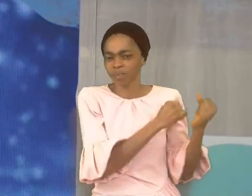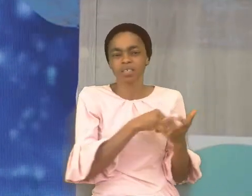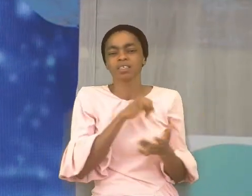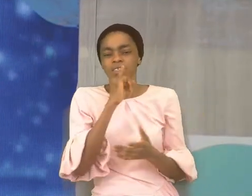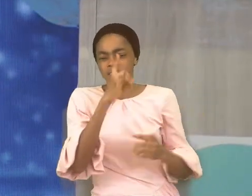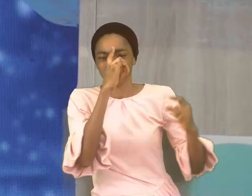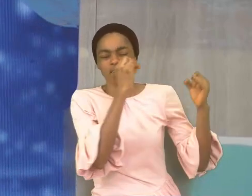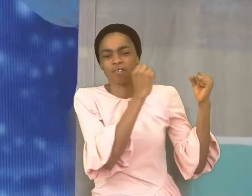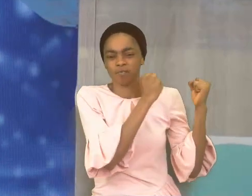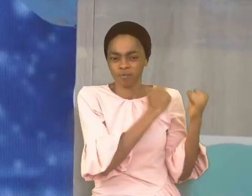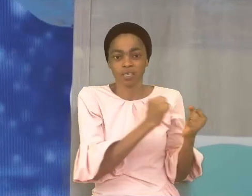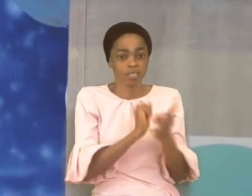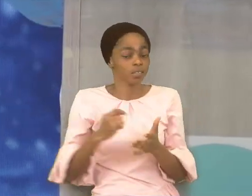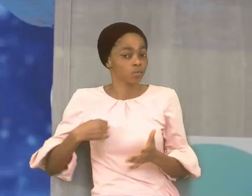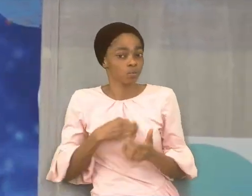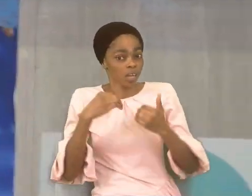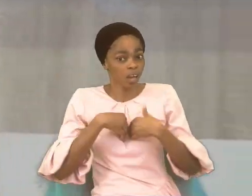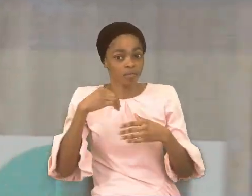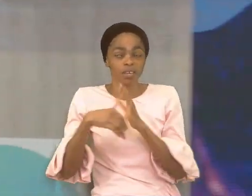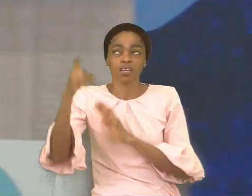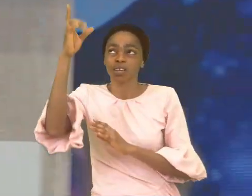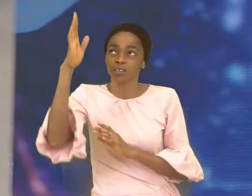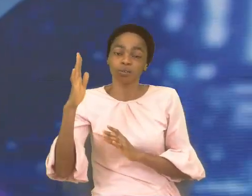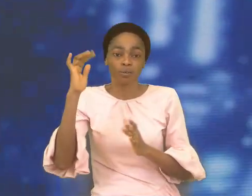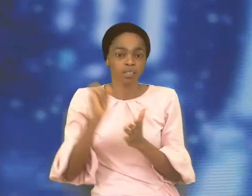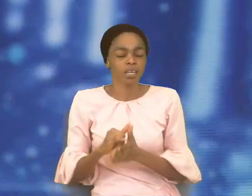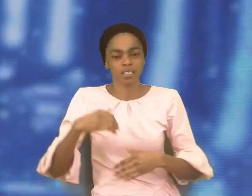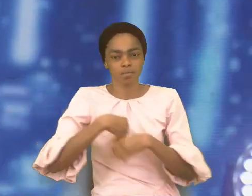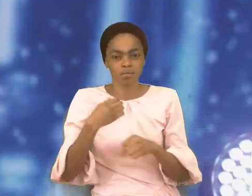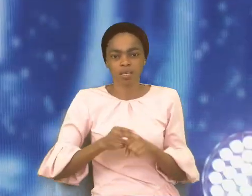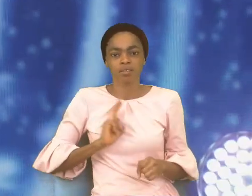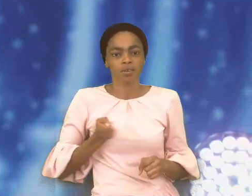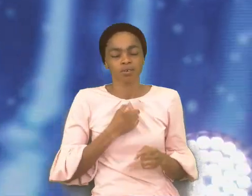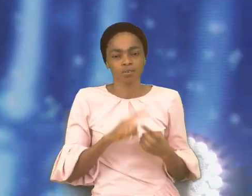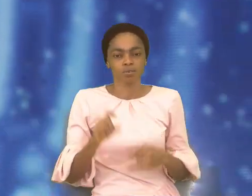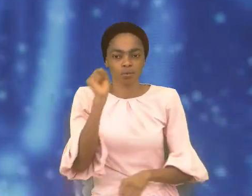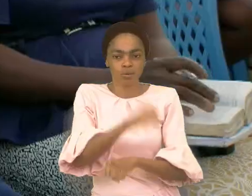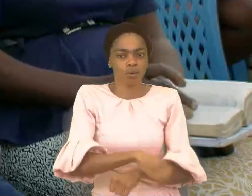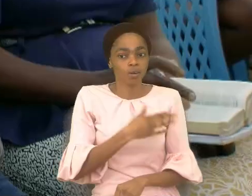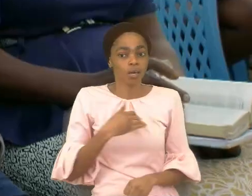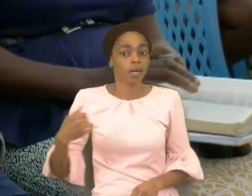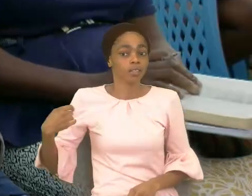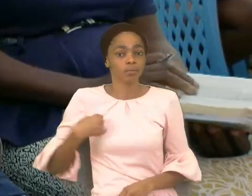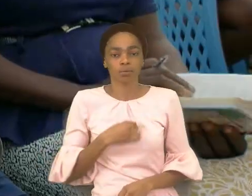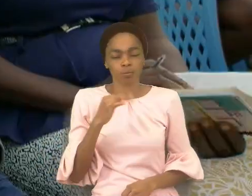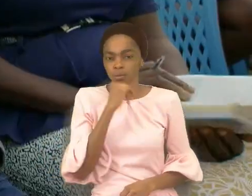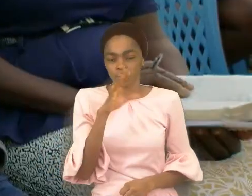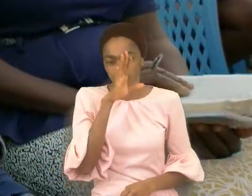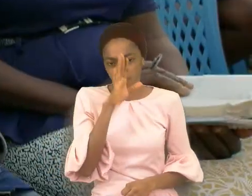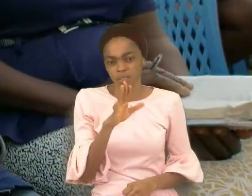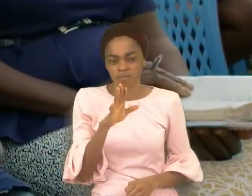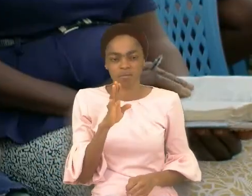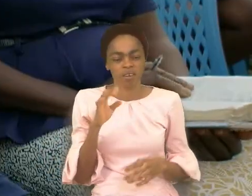to conquer, and we will not be cowardly. Look at chapter 3 of Daniel, verse 16.